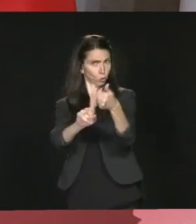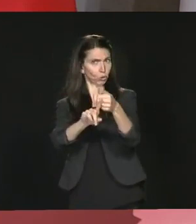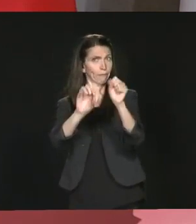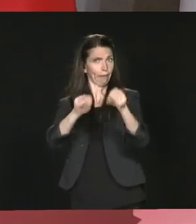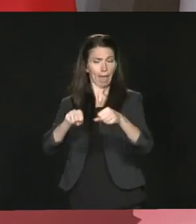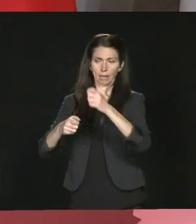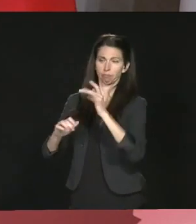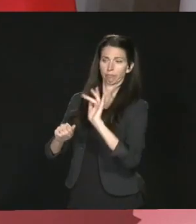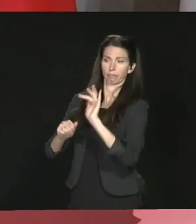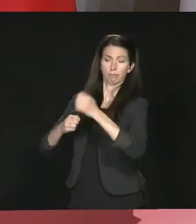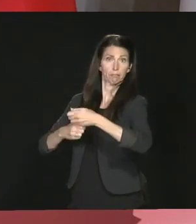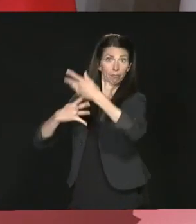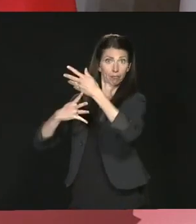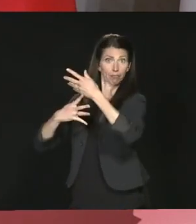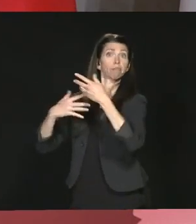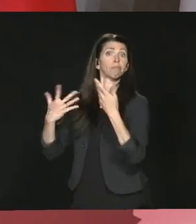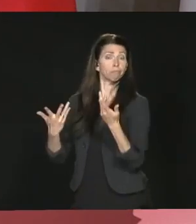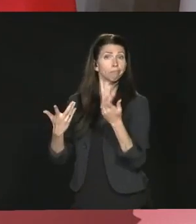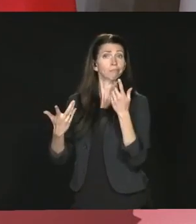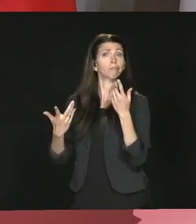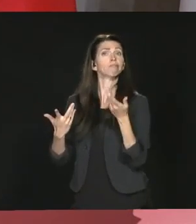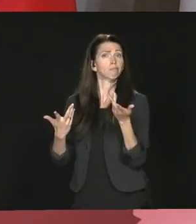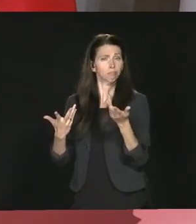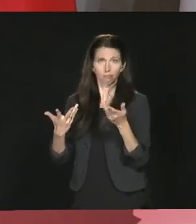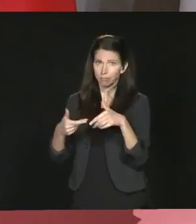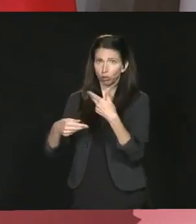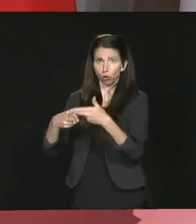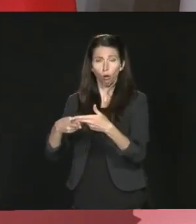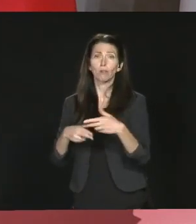PPE Supply Hub at